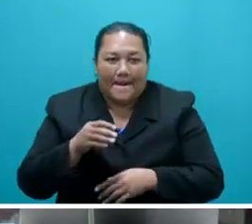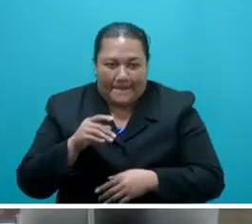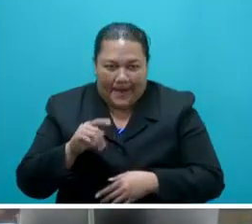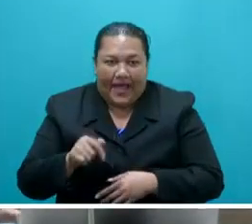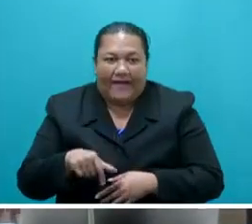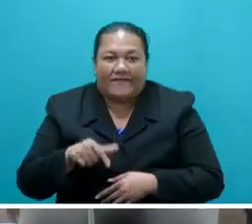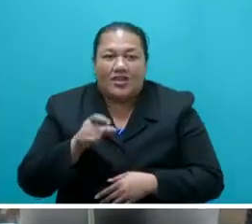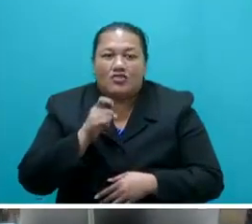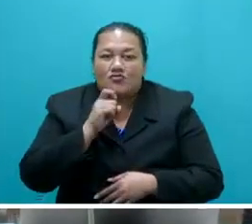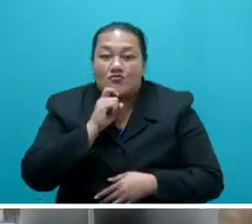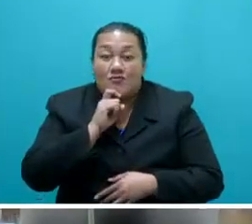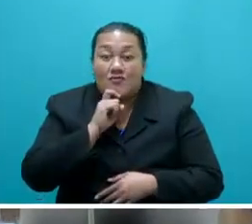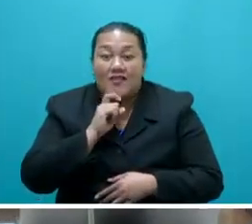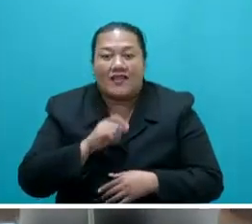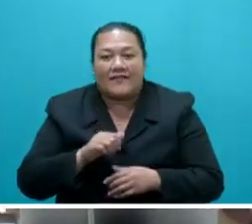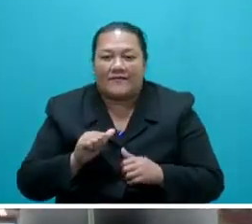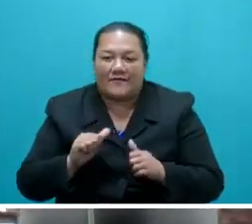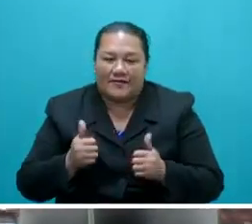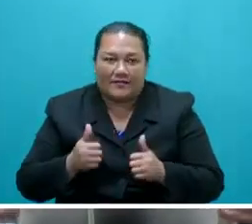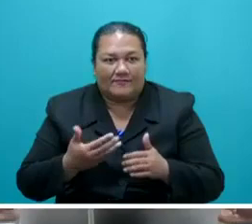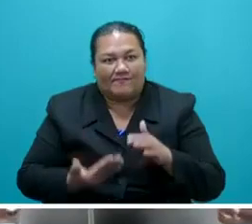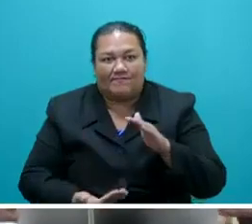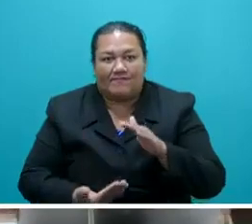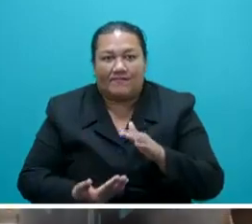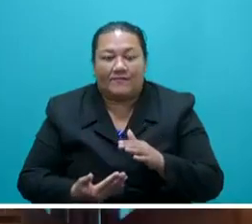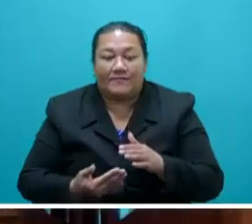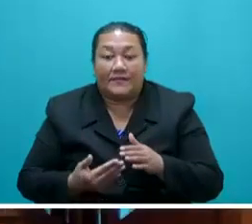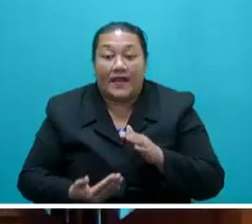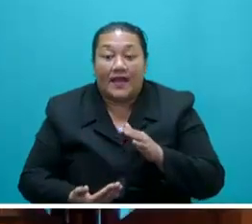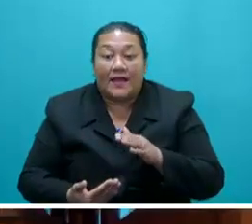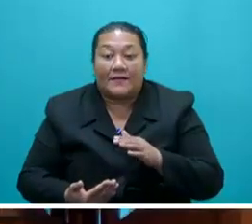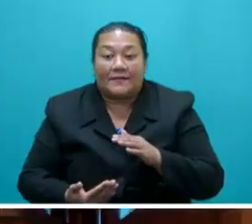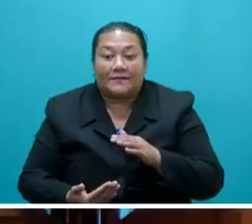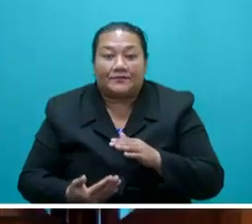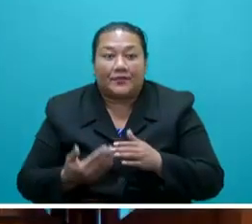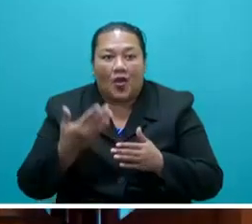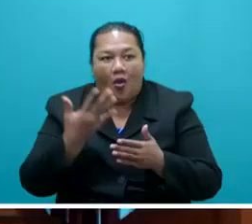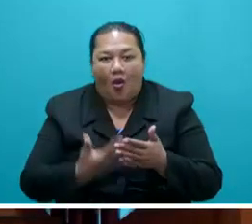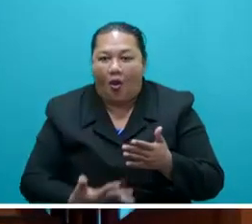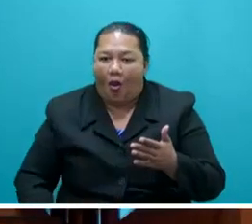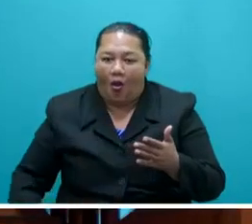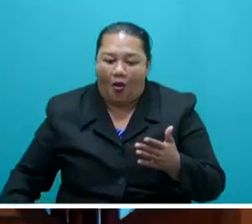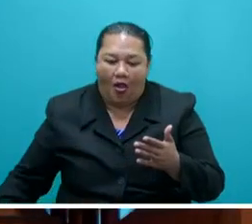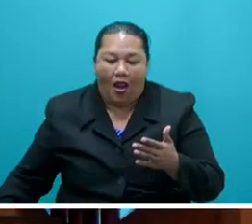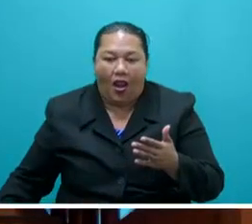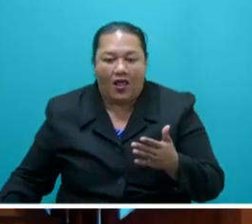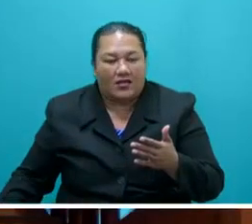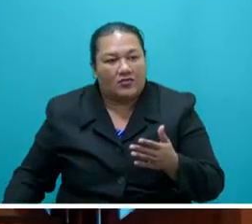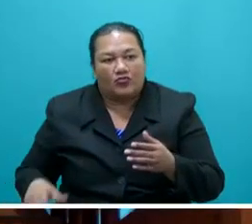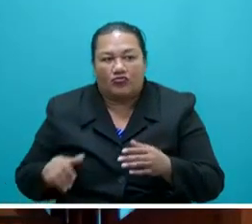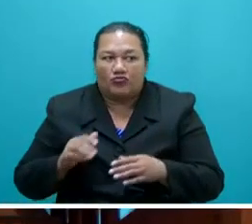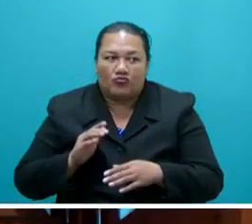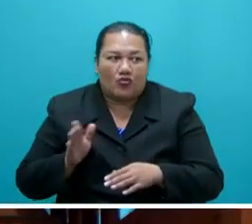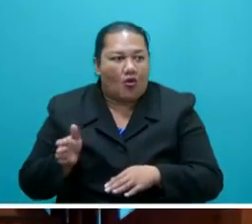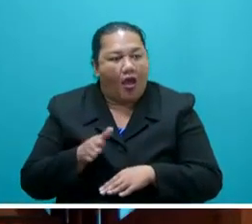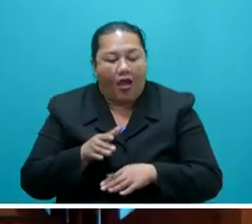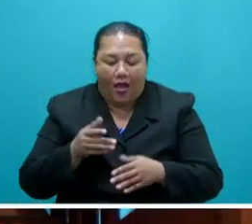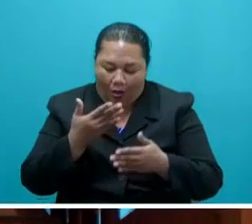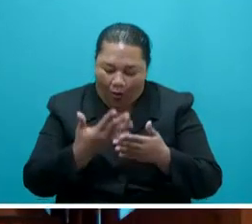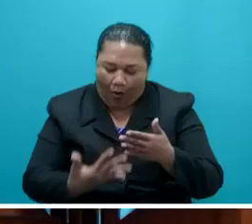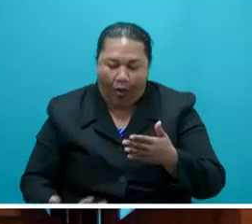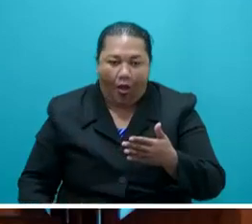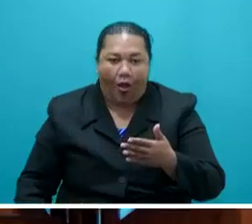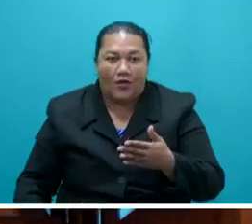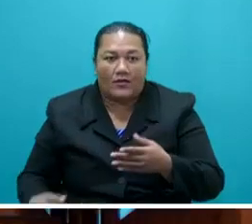seconder? Honourable Speaker, sir, I beg to second the motion. Honourable members, I now call upon the Leader of Government in